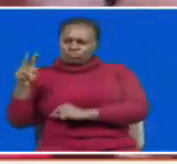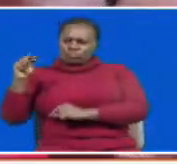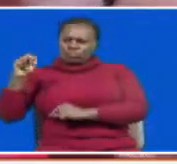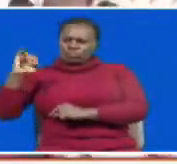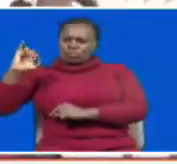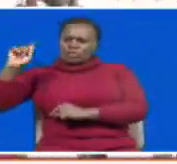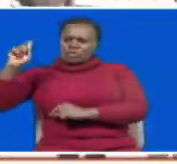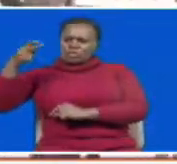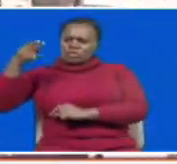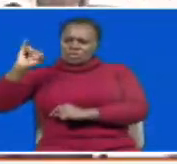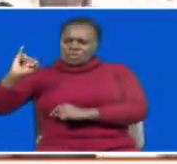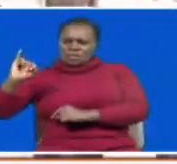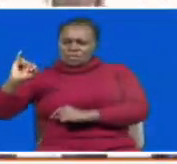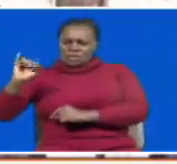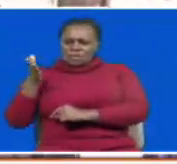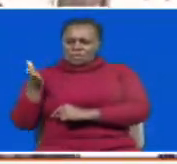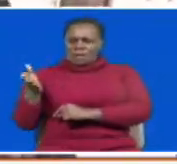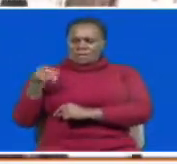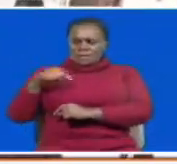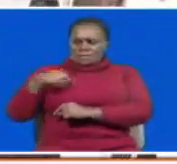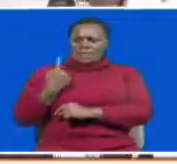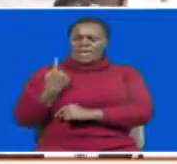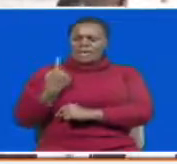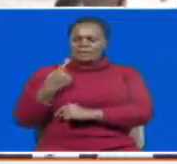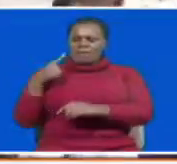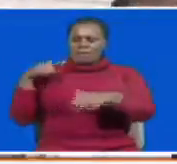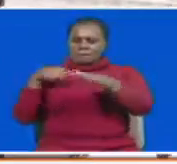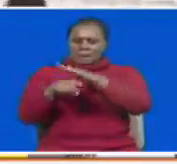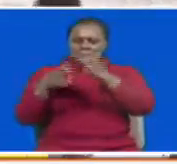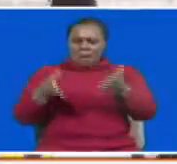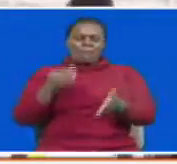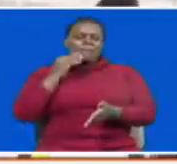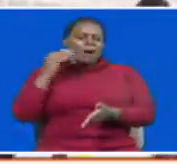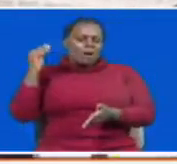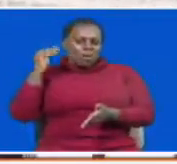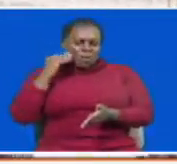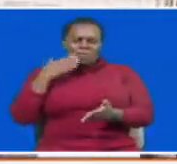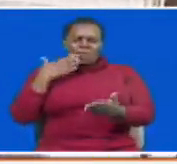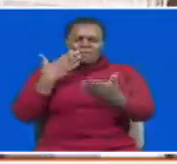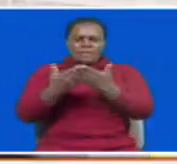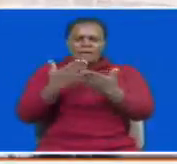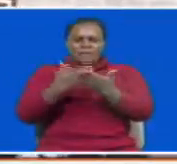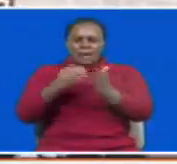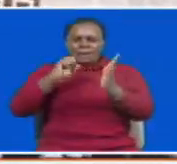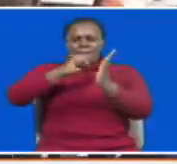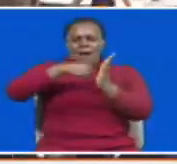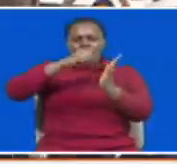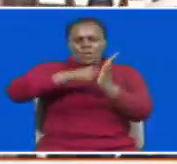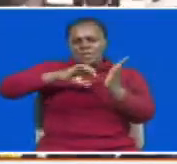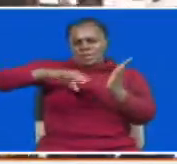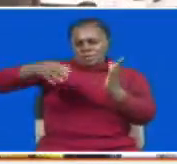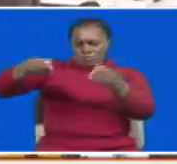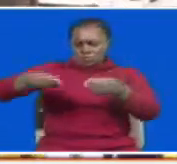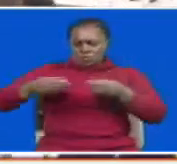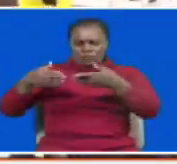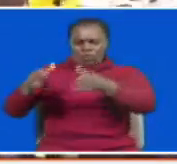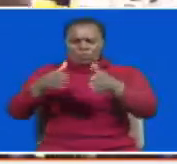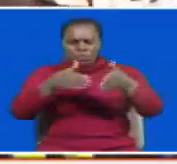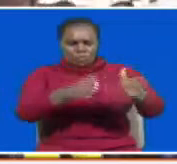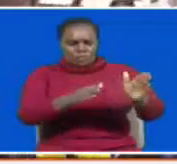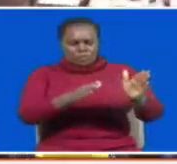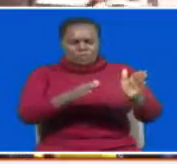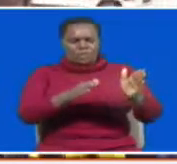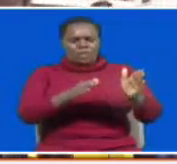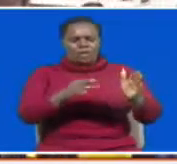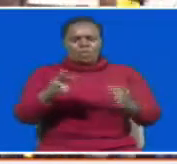Nithi, yuko home court, lakini tumeweza kumfunga hapa nyumbani. Tunashukuru Makueni County kwa kutupatia hii nafasi kuanzia